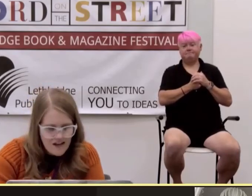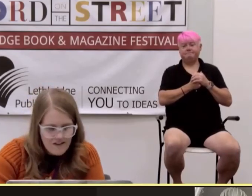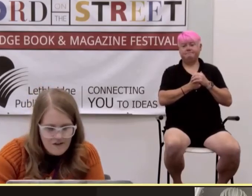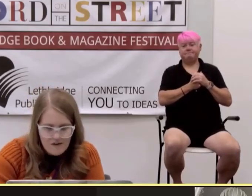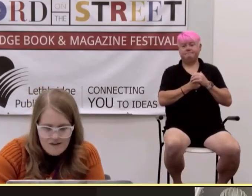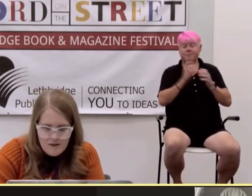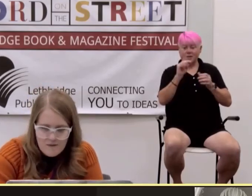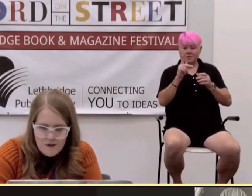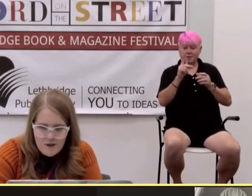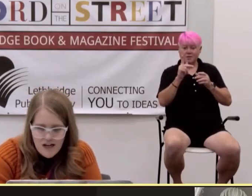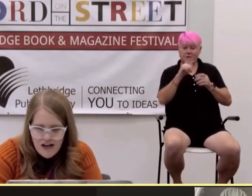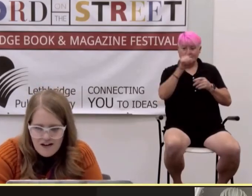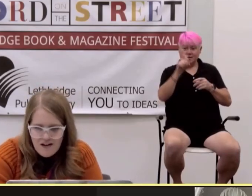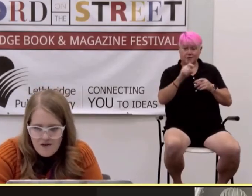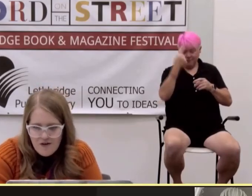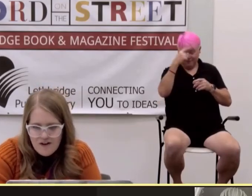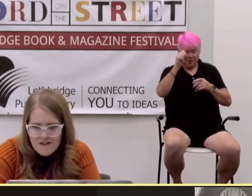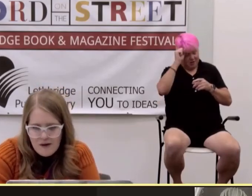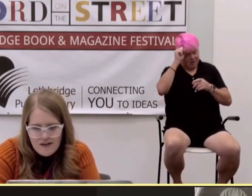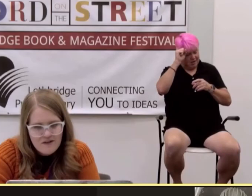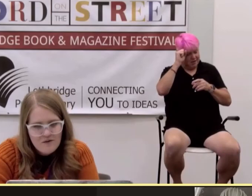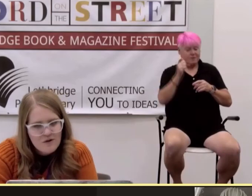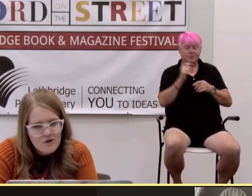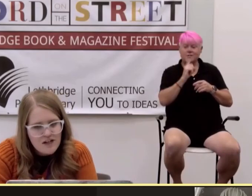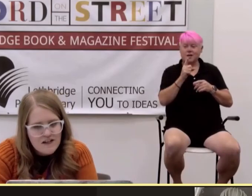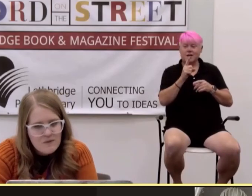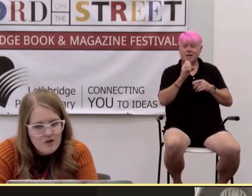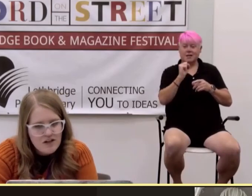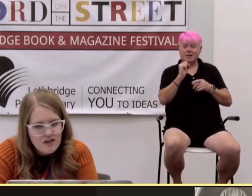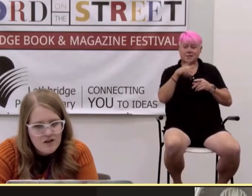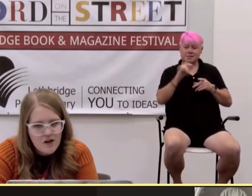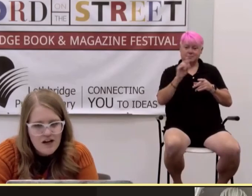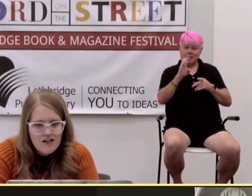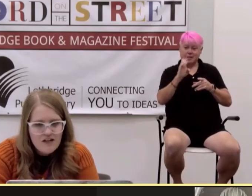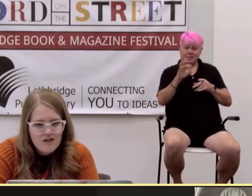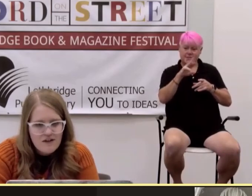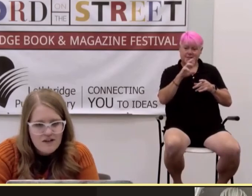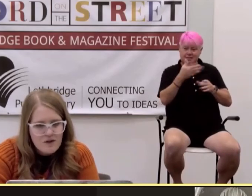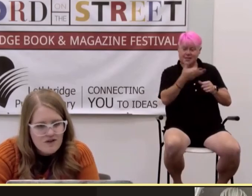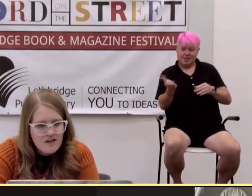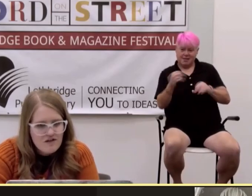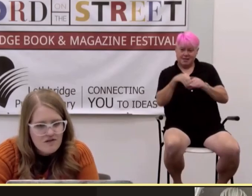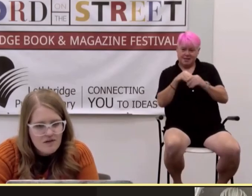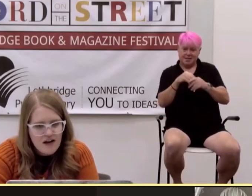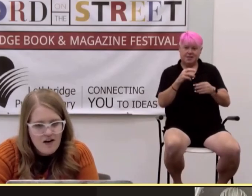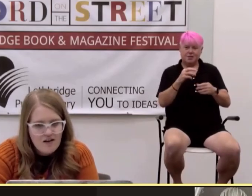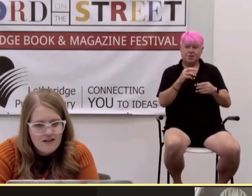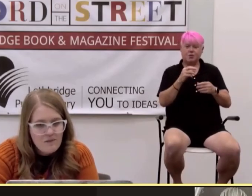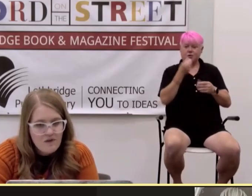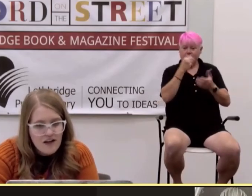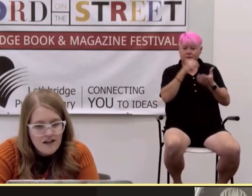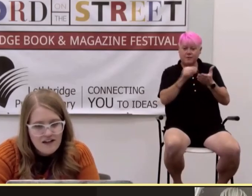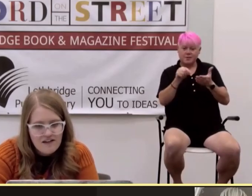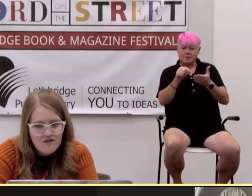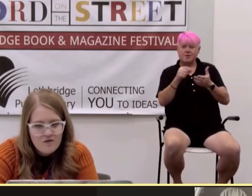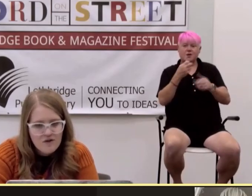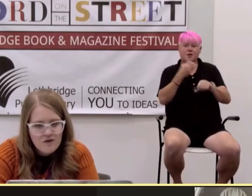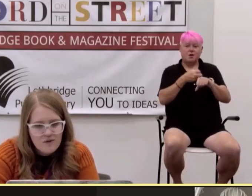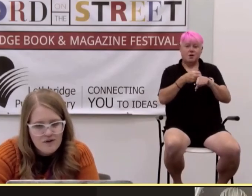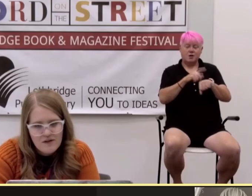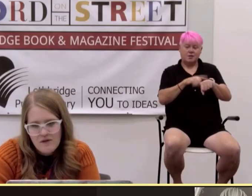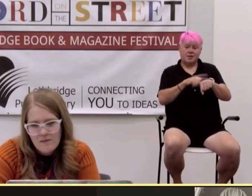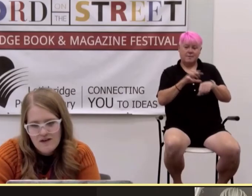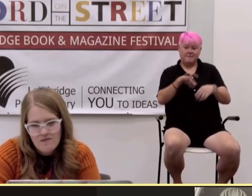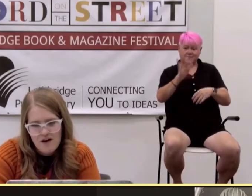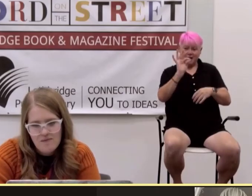Okay, there's a question for Shane. Are there any spices or ingredients particular to your recipes that you had a hard time finding in the store or